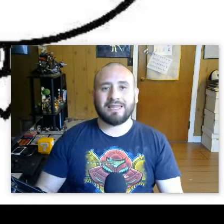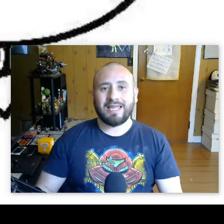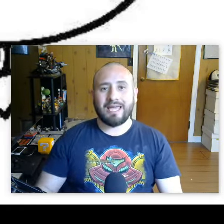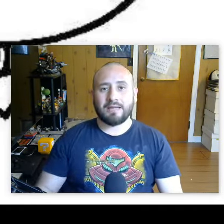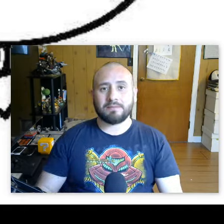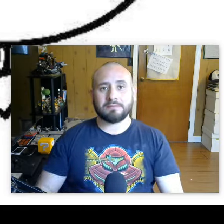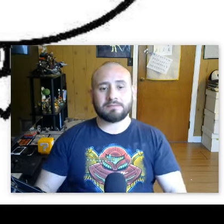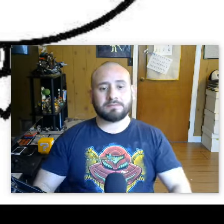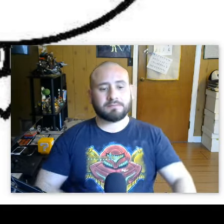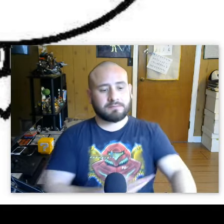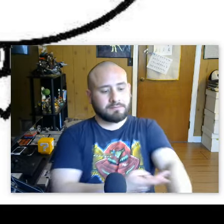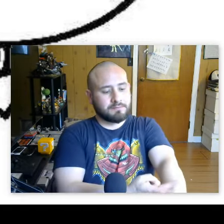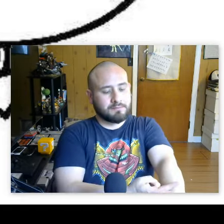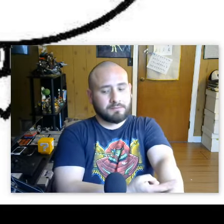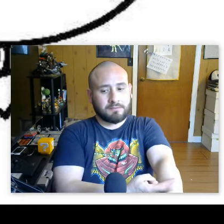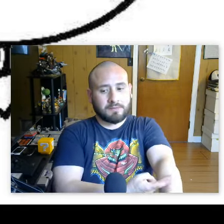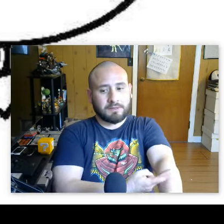Lamb.